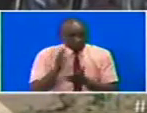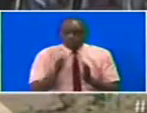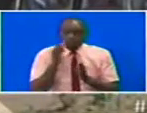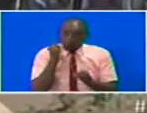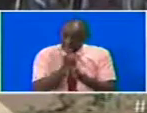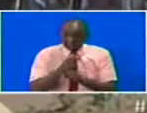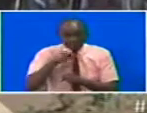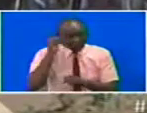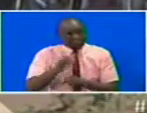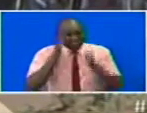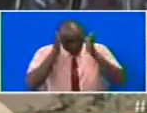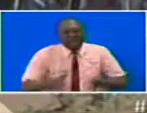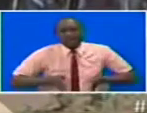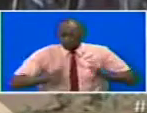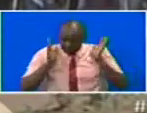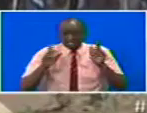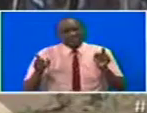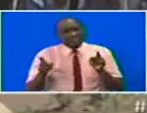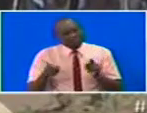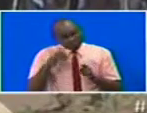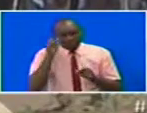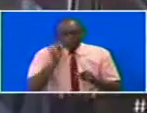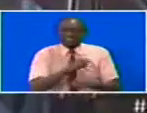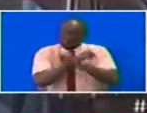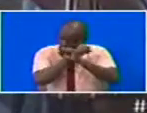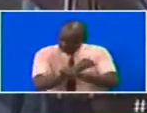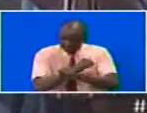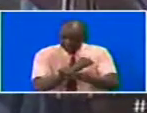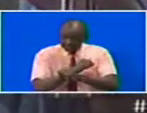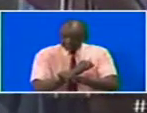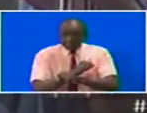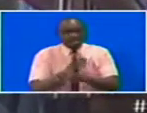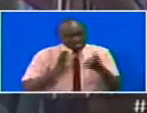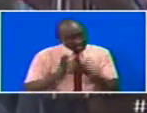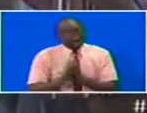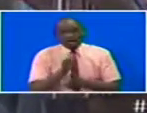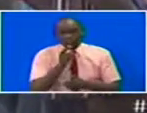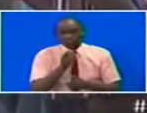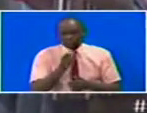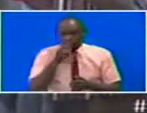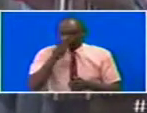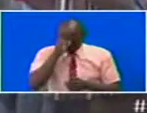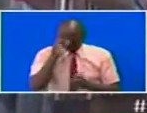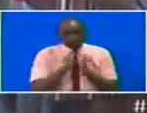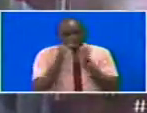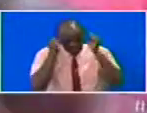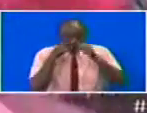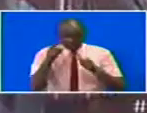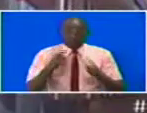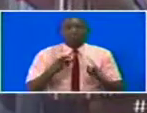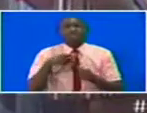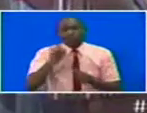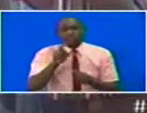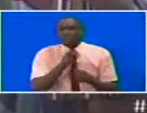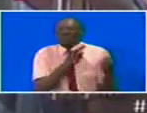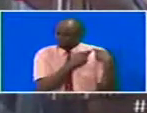test, because the mandate of security officers is to protect lives and properties of residents in different areas.